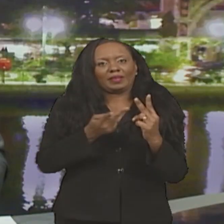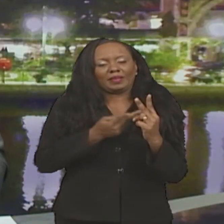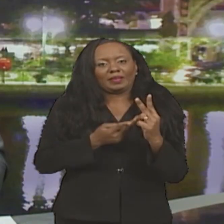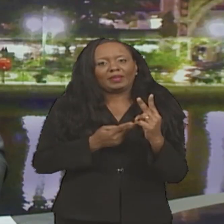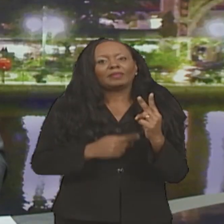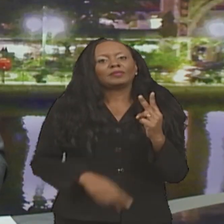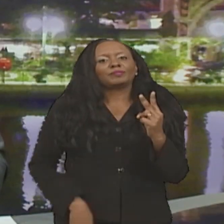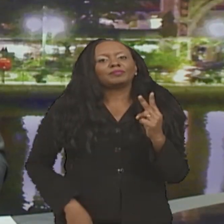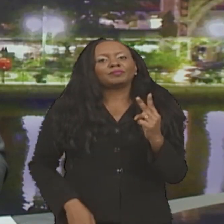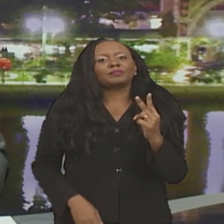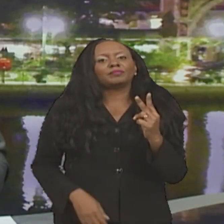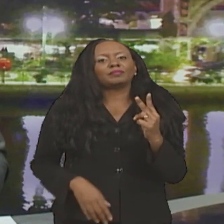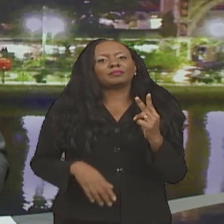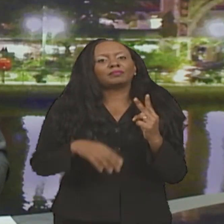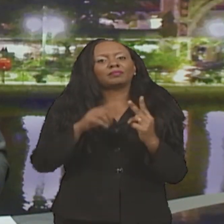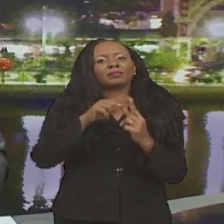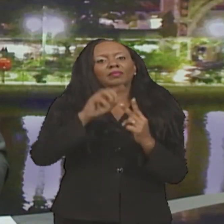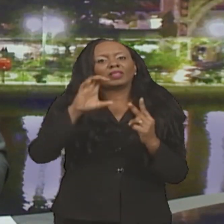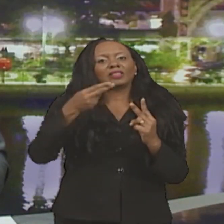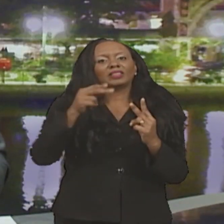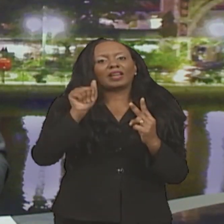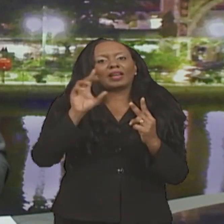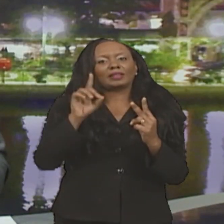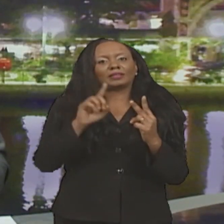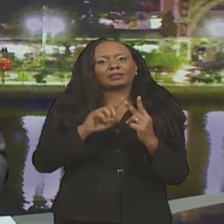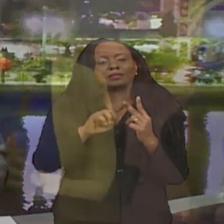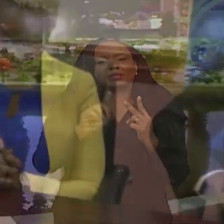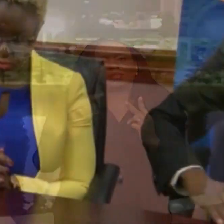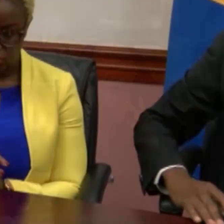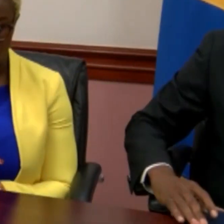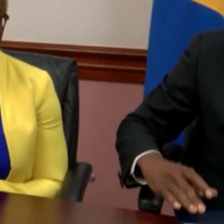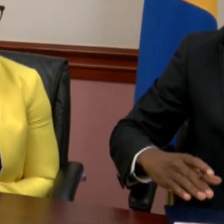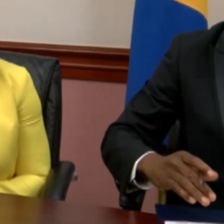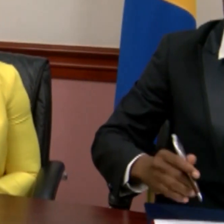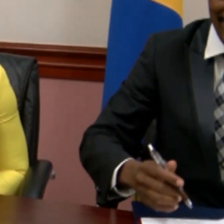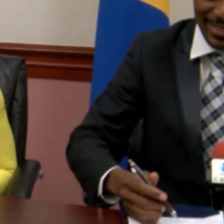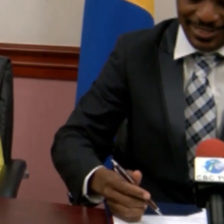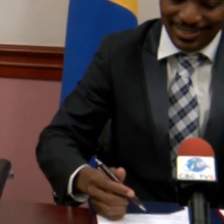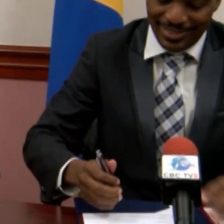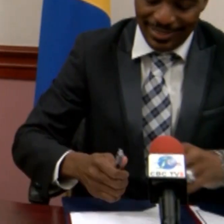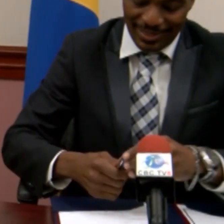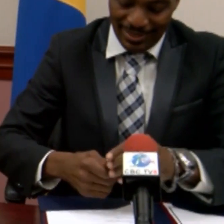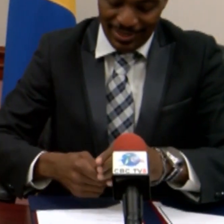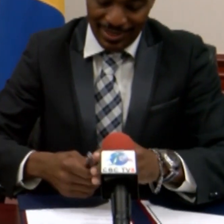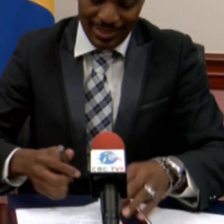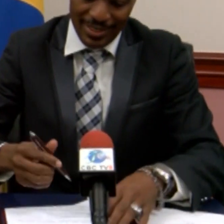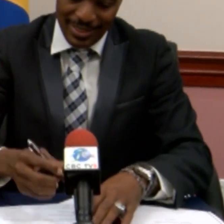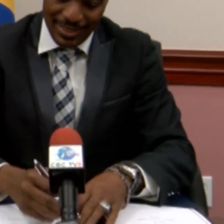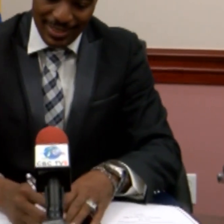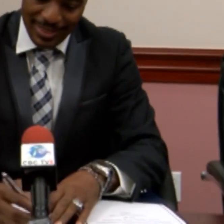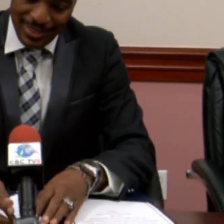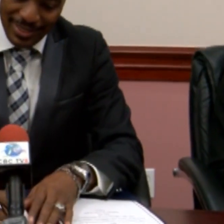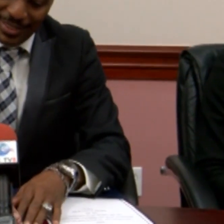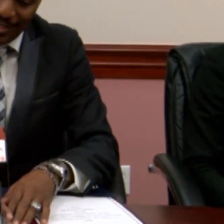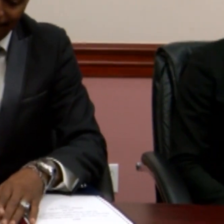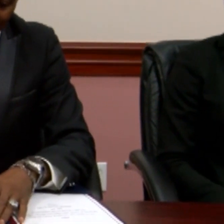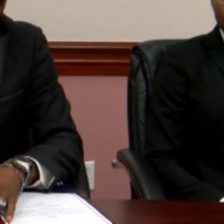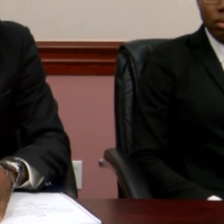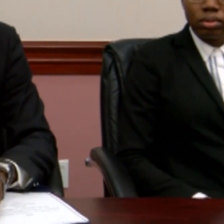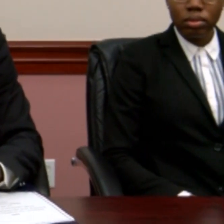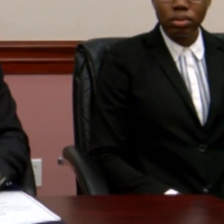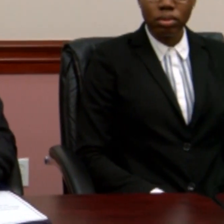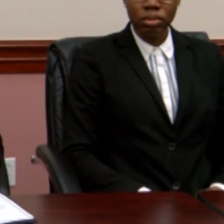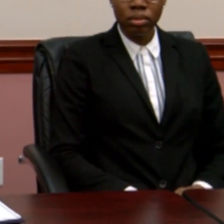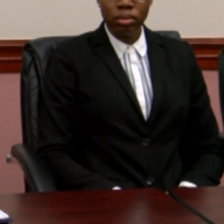Jeffrey, and Chad Monerville. The alternate ambassadors are Ade O'Neill and Nia Brathwaite. Youth Minister Adrian Ford made the announcement